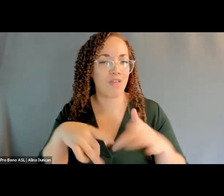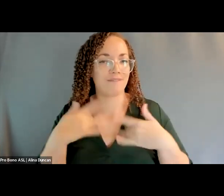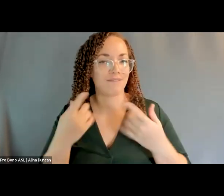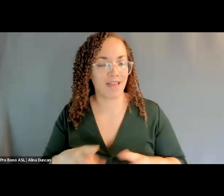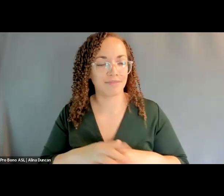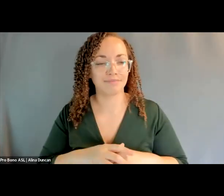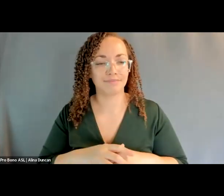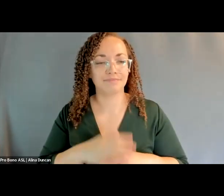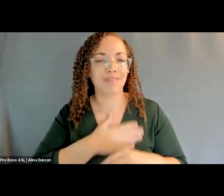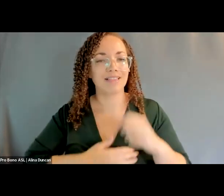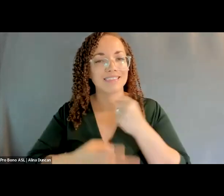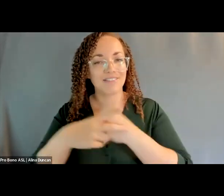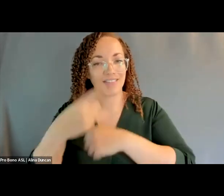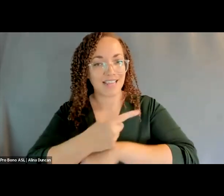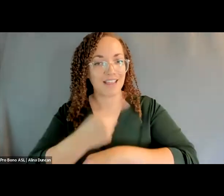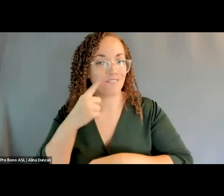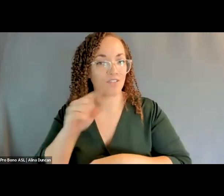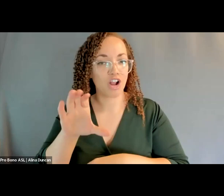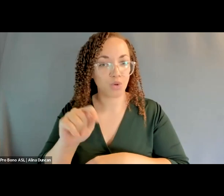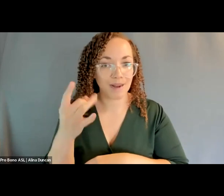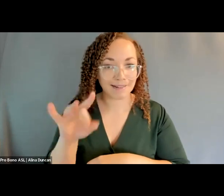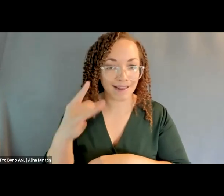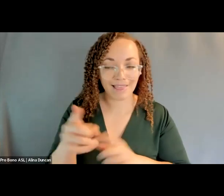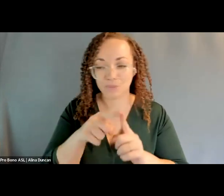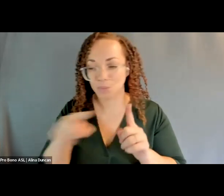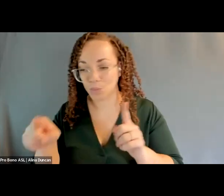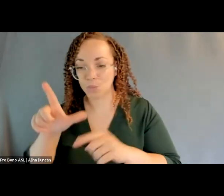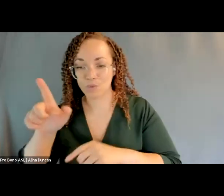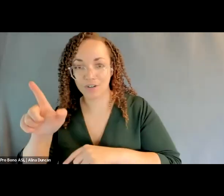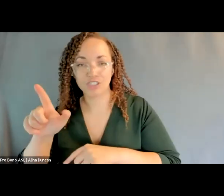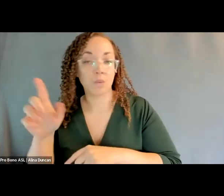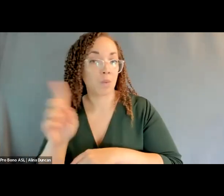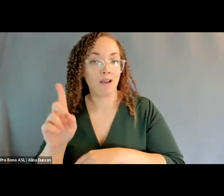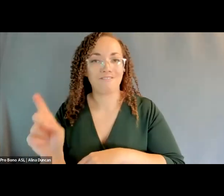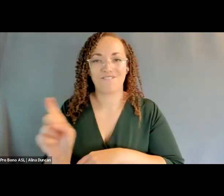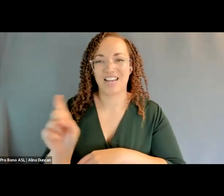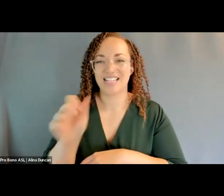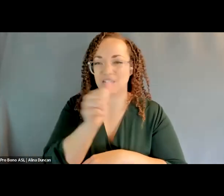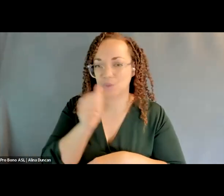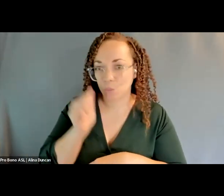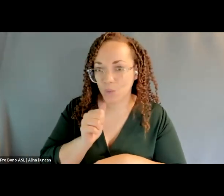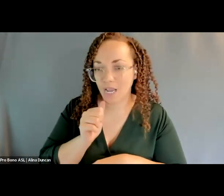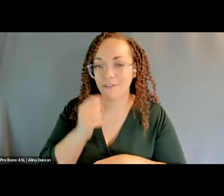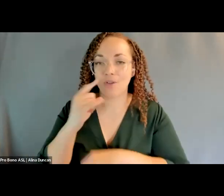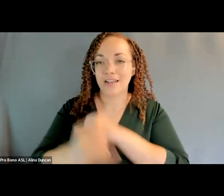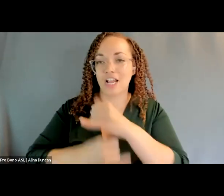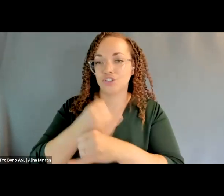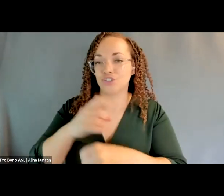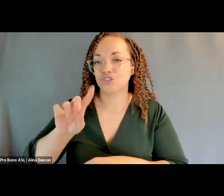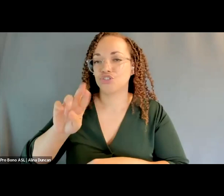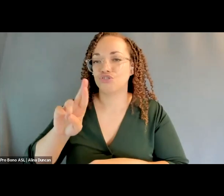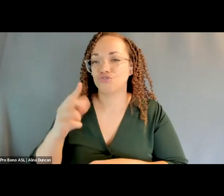Please save the date for October 18th through 21st in Phoenix, Arizona for the International Drug Policy Reform